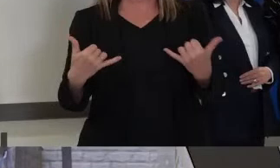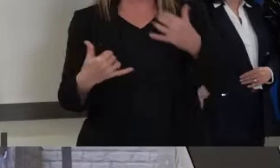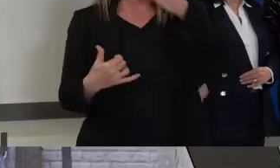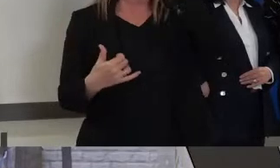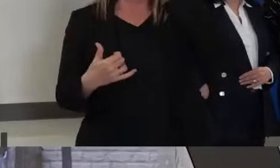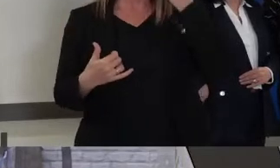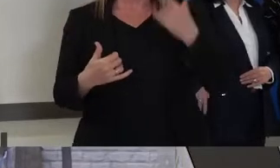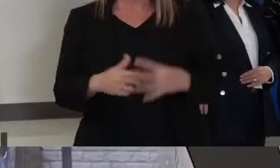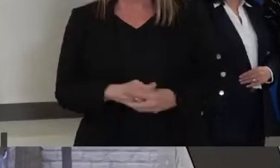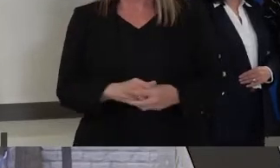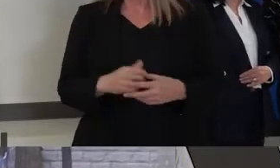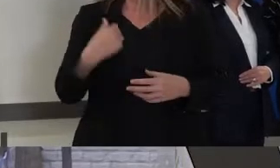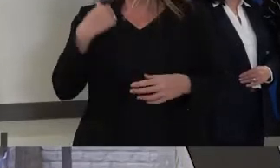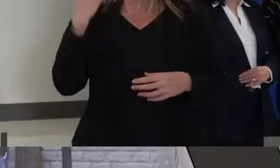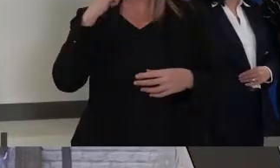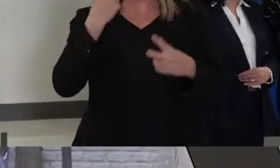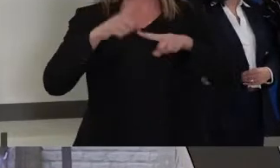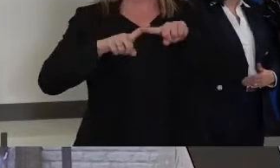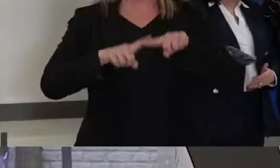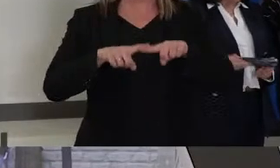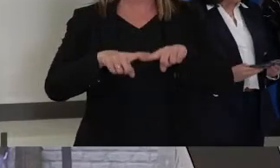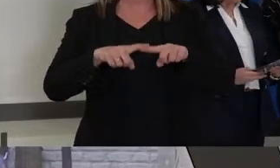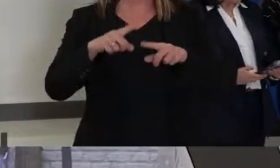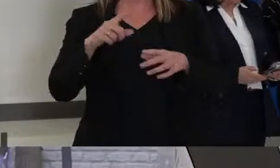think depending if you're looking